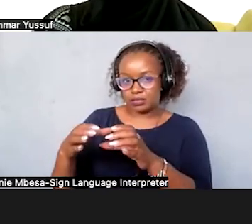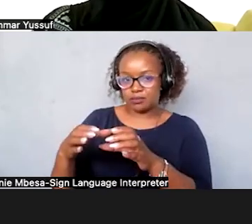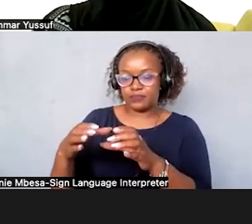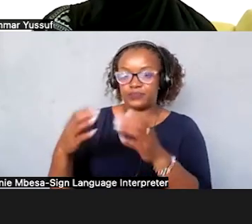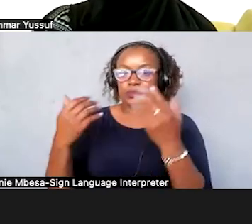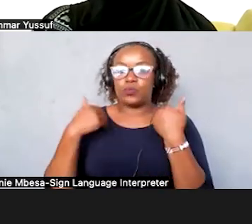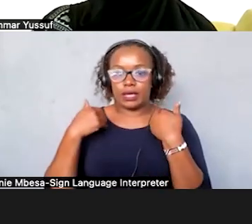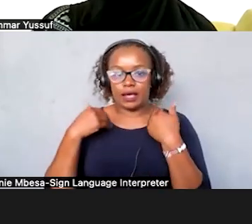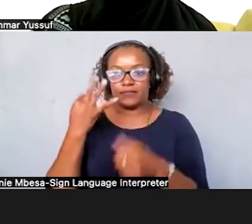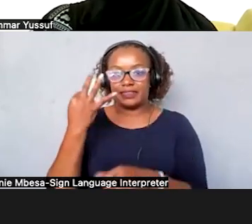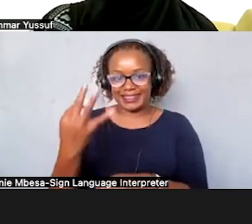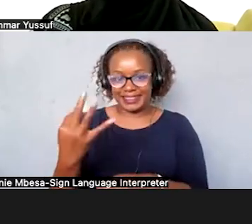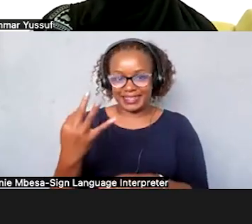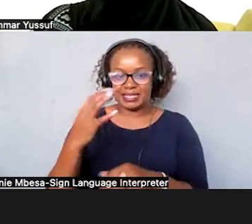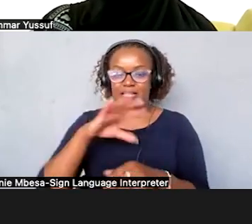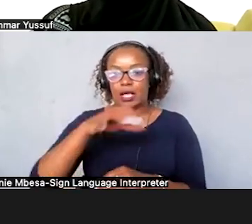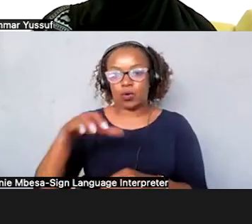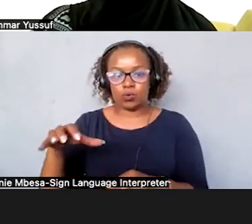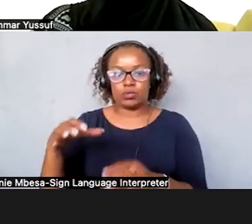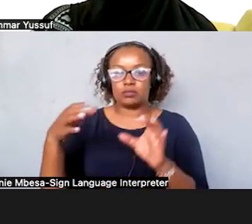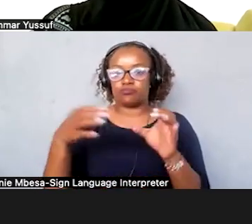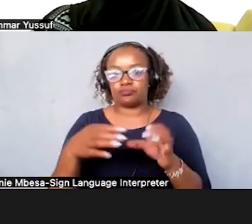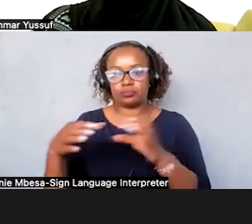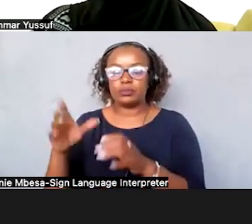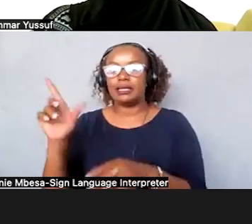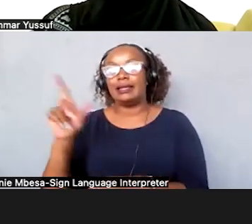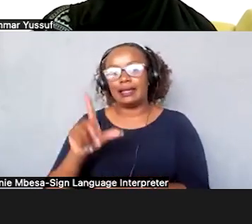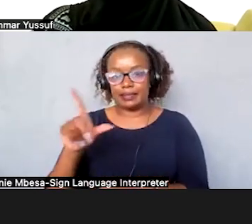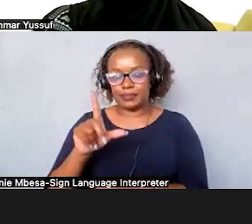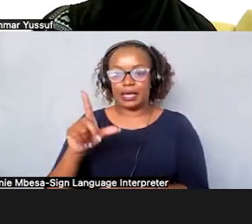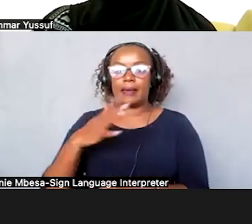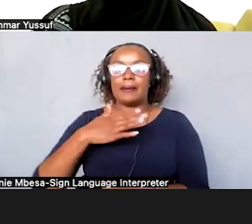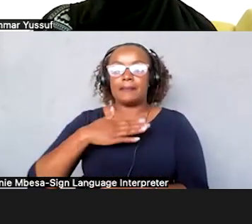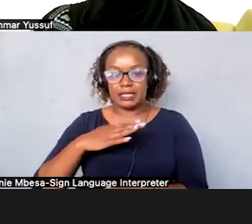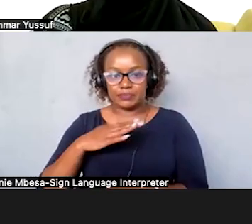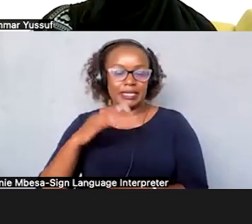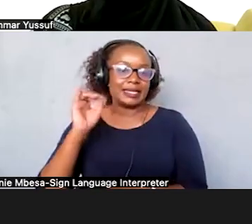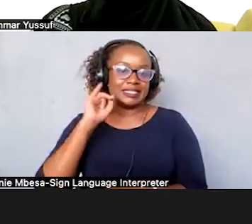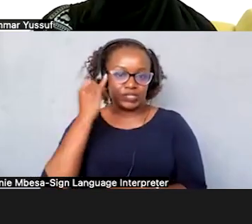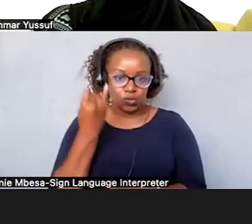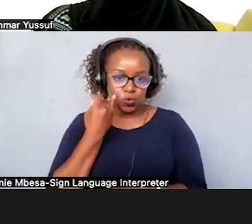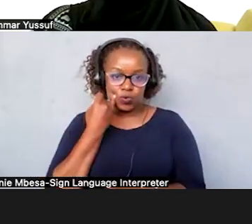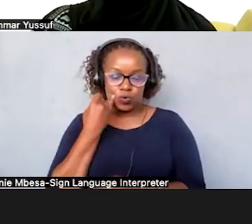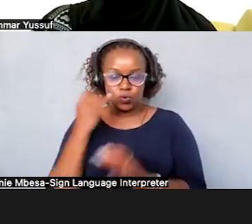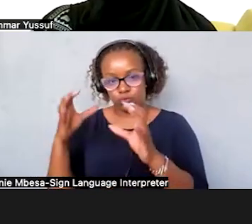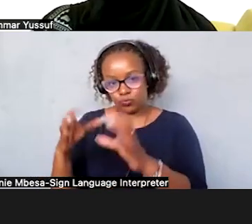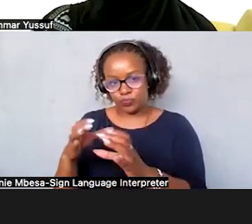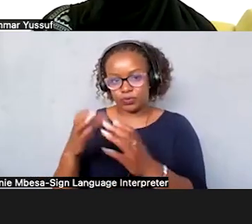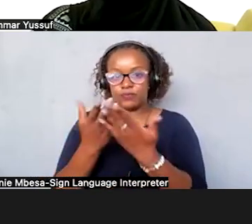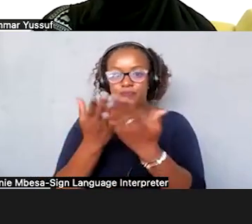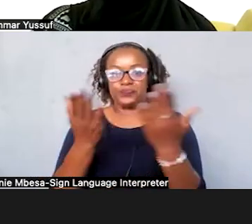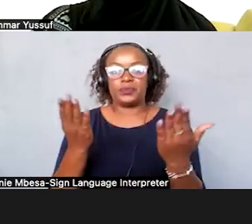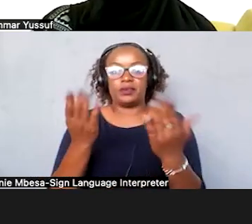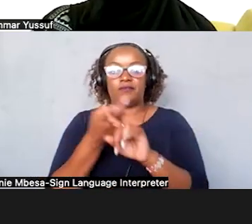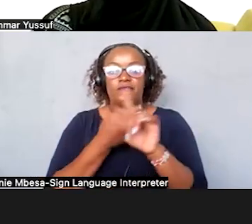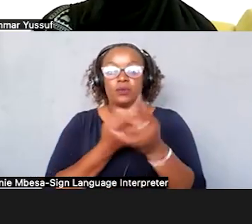county chapters. That is a Laikipia chapter, Marsabit chapter, and Isiolo chapter. And for those who are coming from that county,